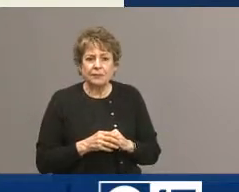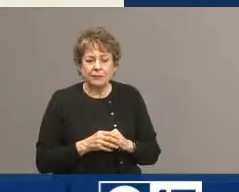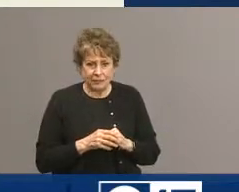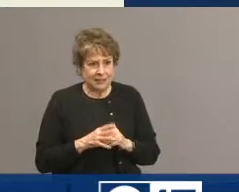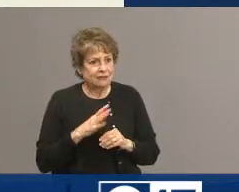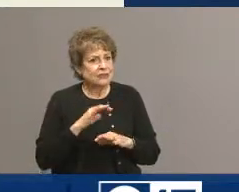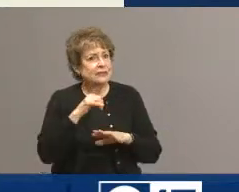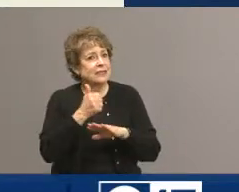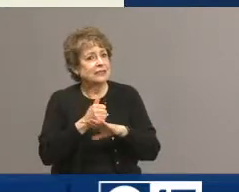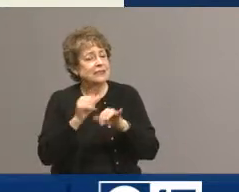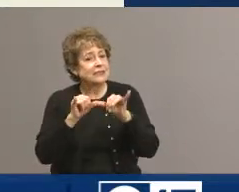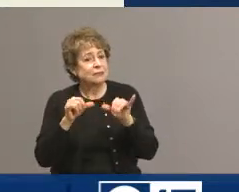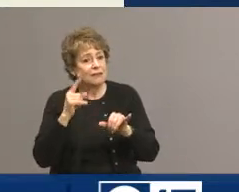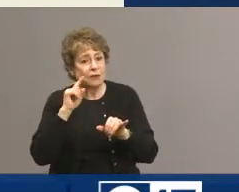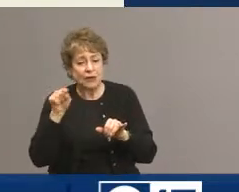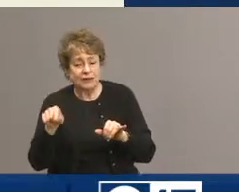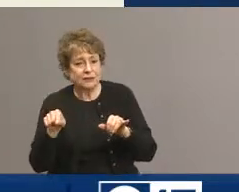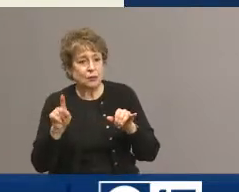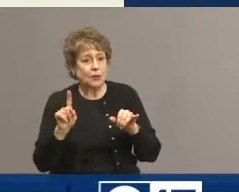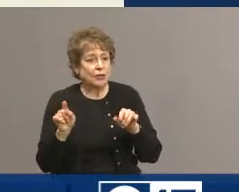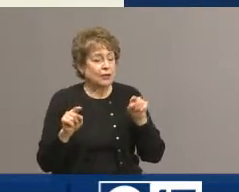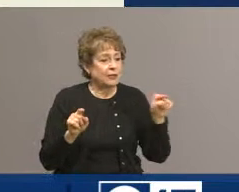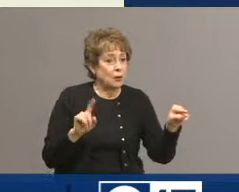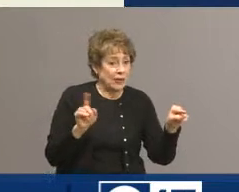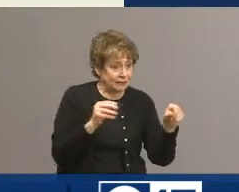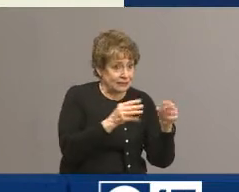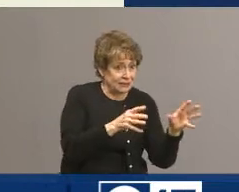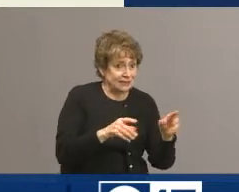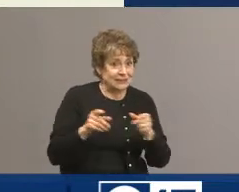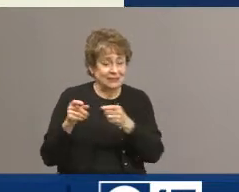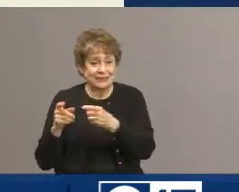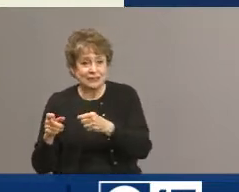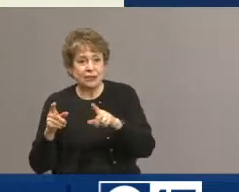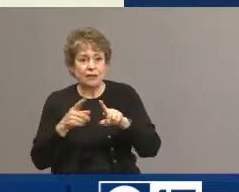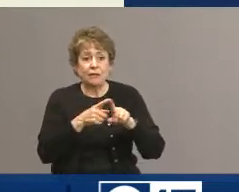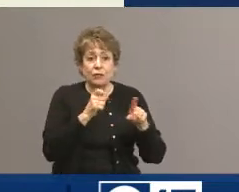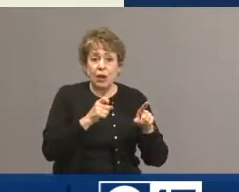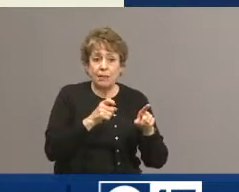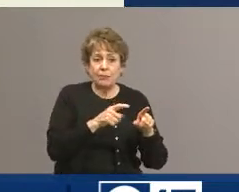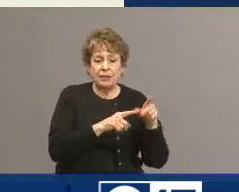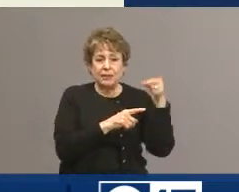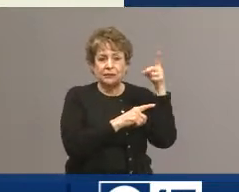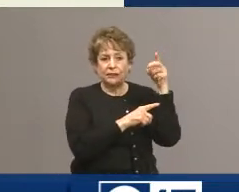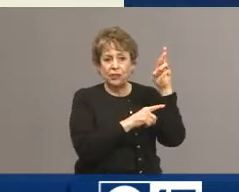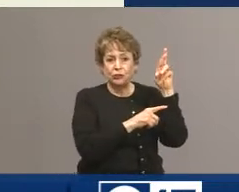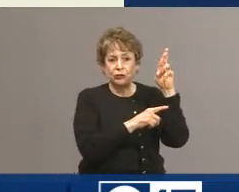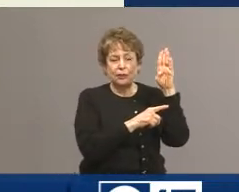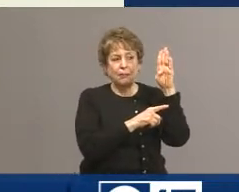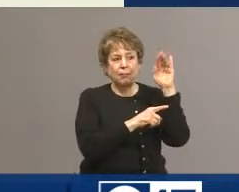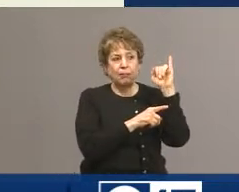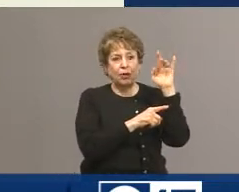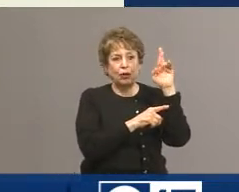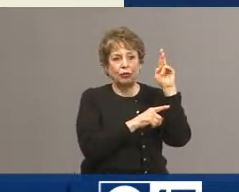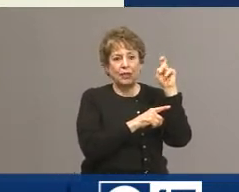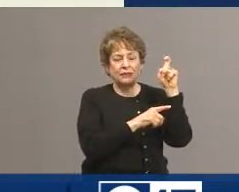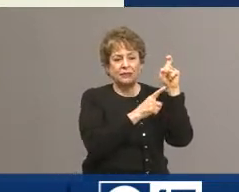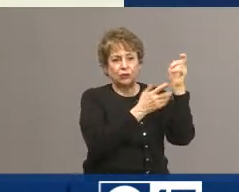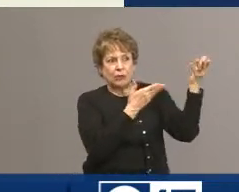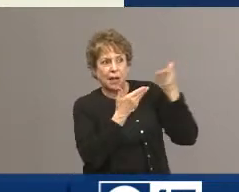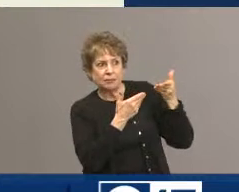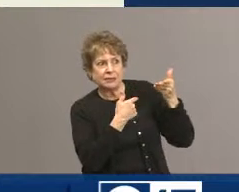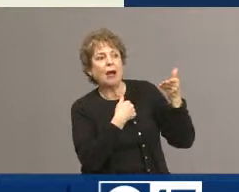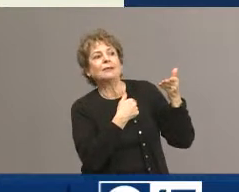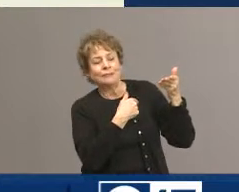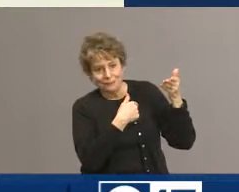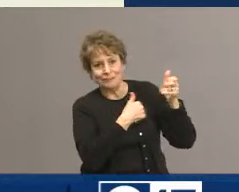the United States, I believe, from somewhere from 500,000 tests on a daily basis to millions of